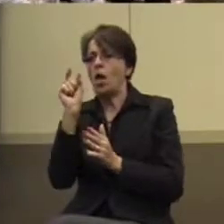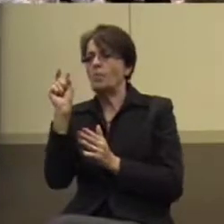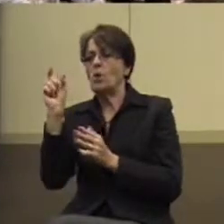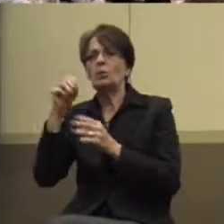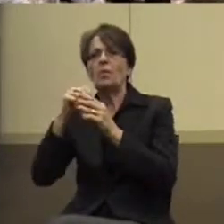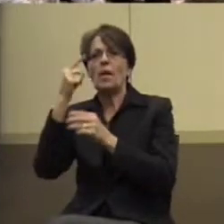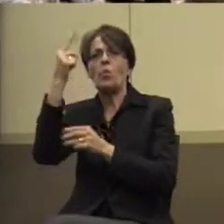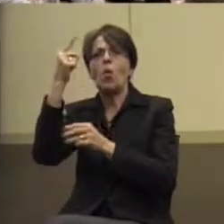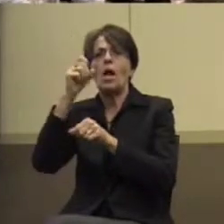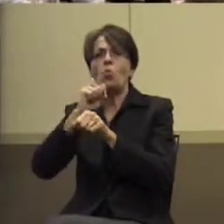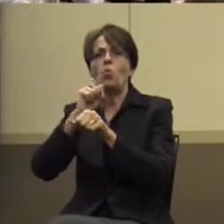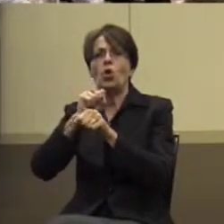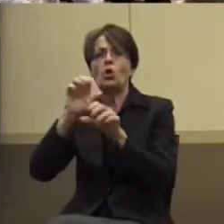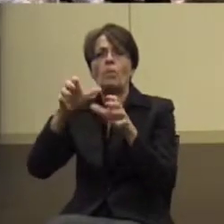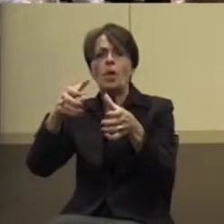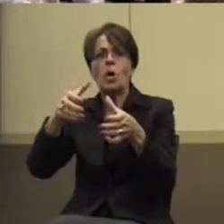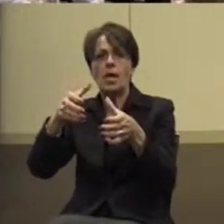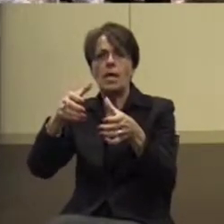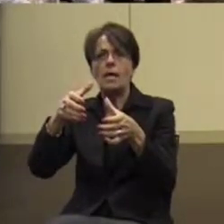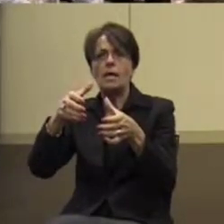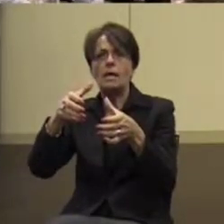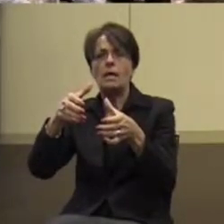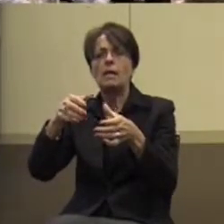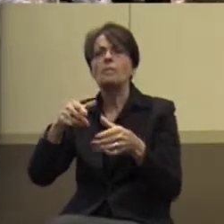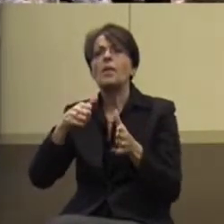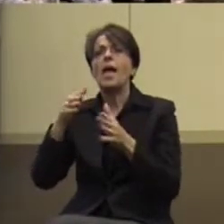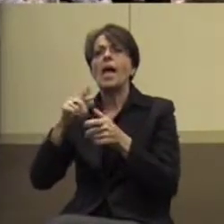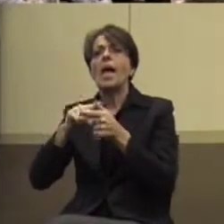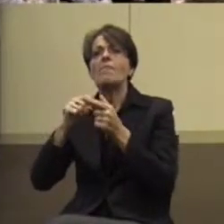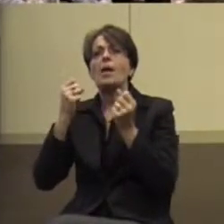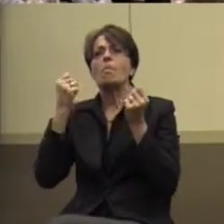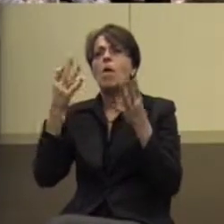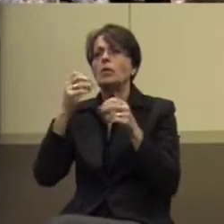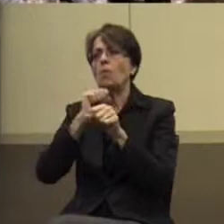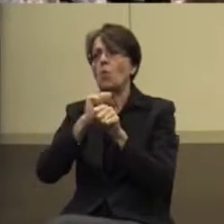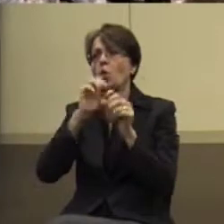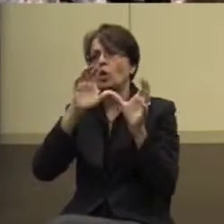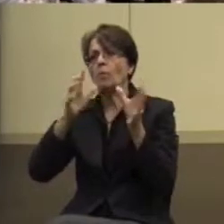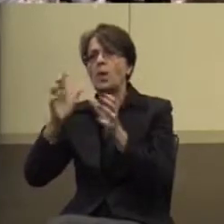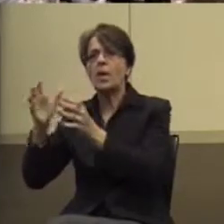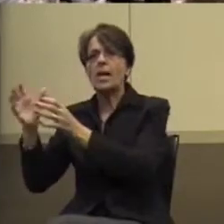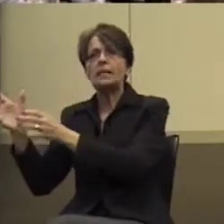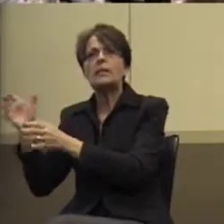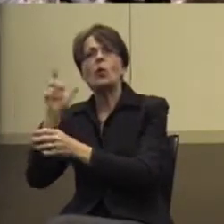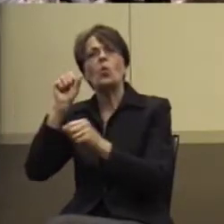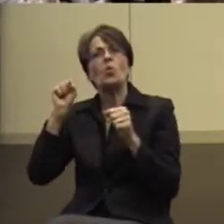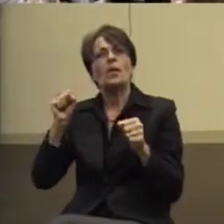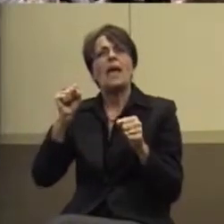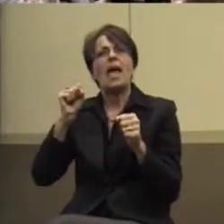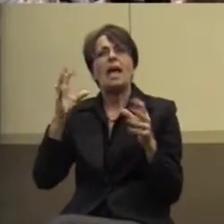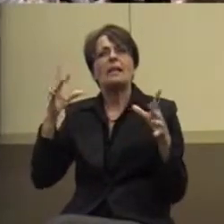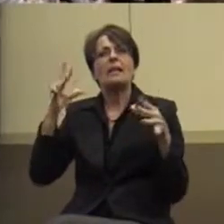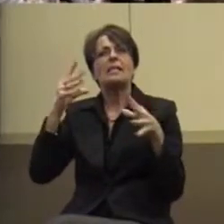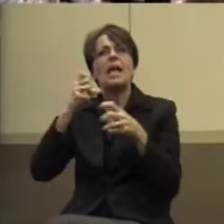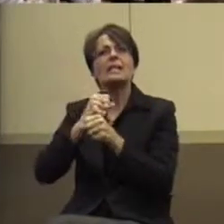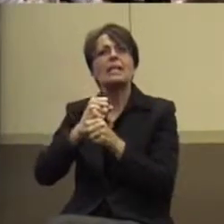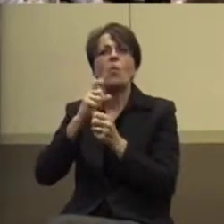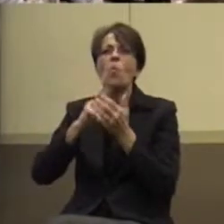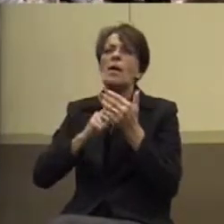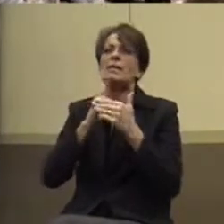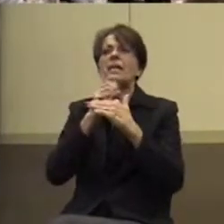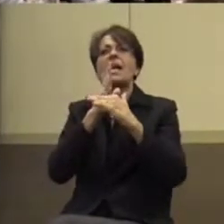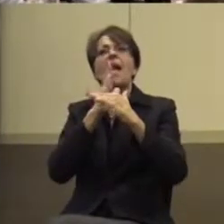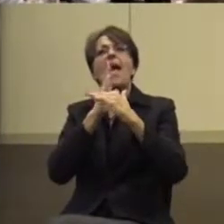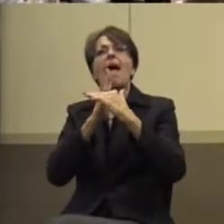period, and then multiple work periods. Who can try to maybe like condense that? Like what would